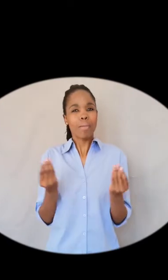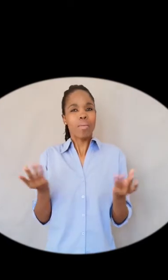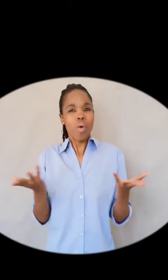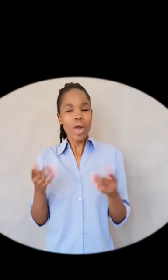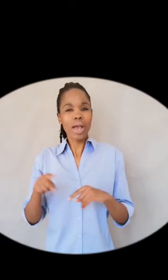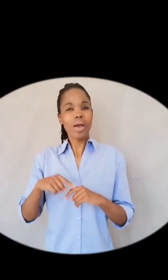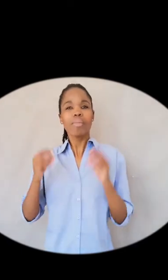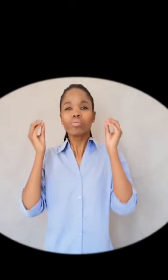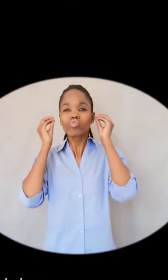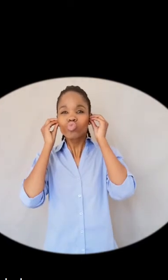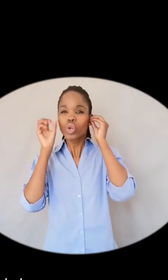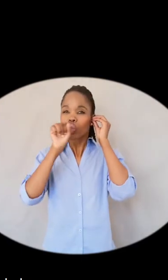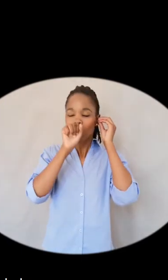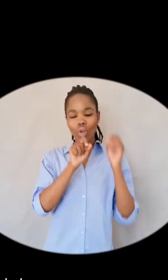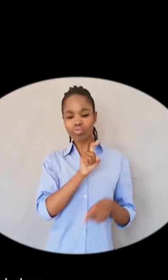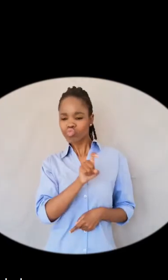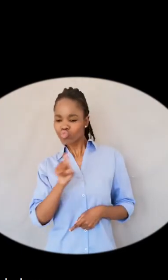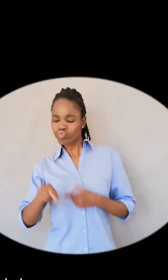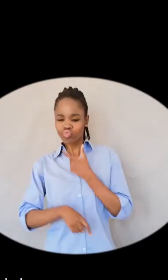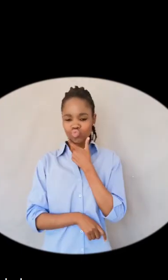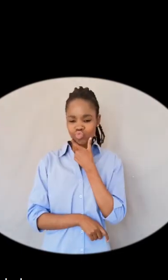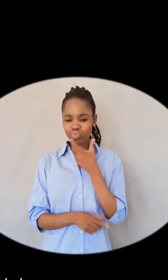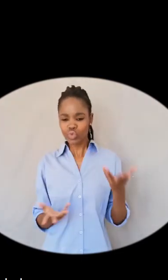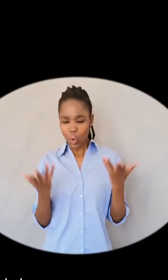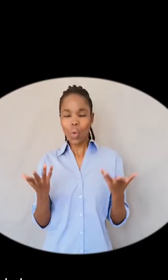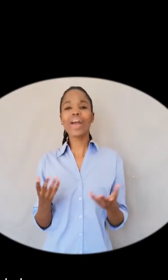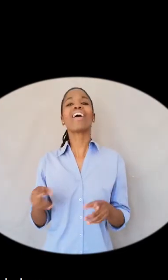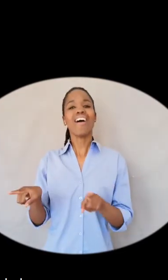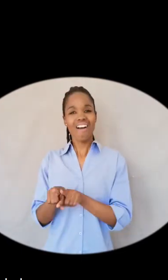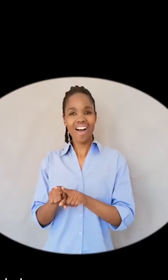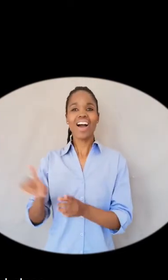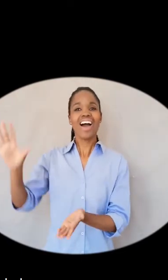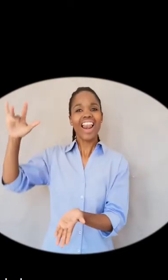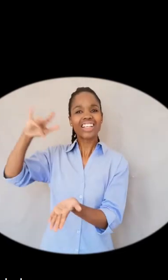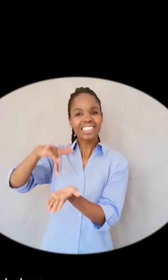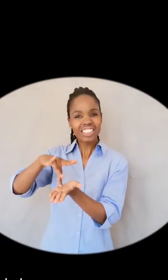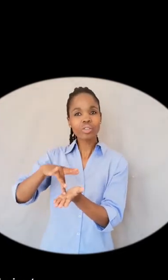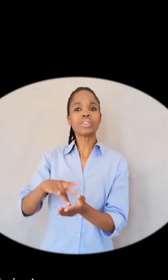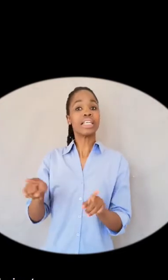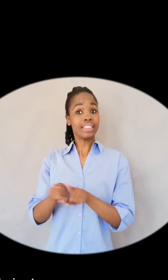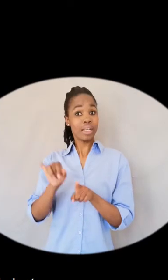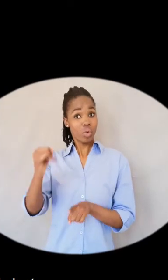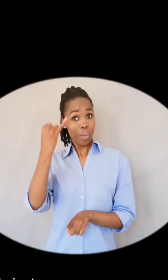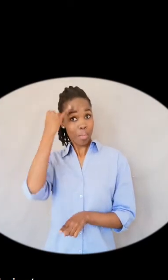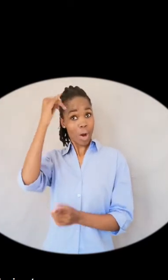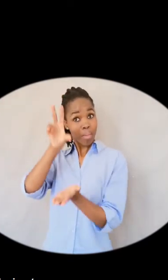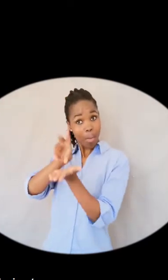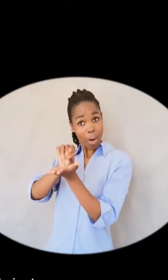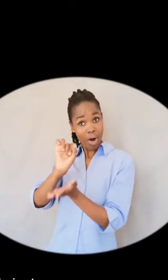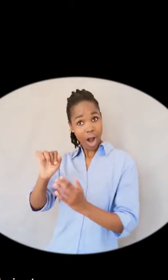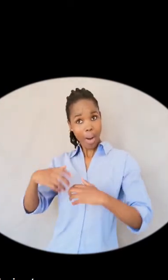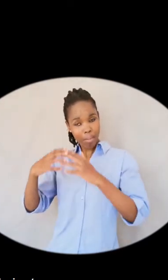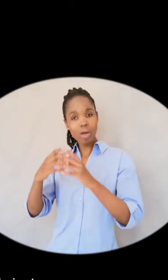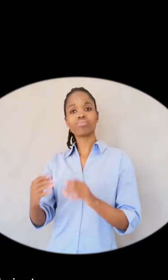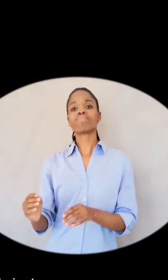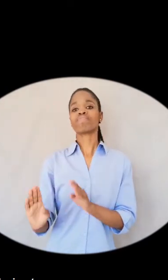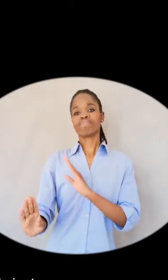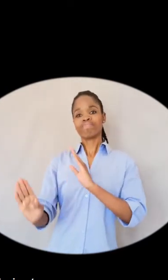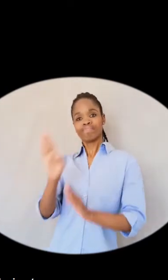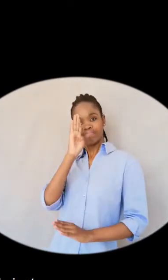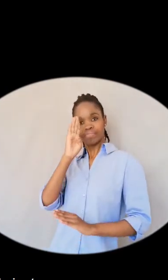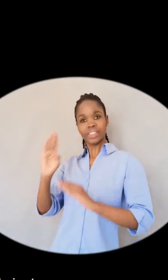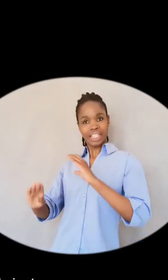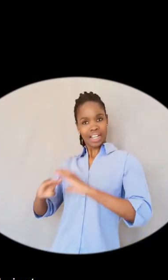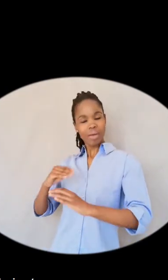and which ones do I listen to? So we wanted to build a central place that anyone can find them, right? If you have a podcast, literally just DM